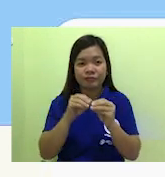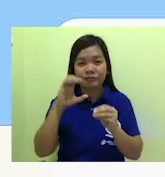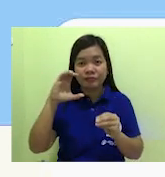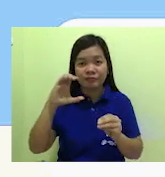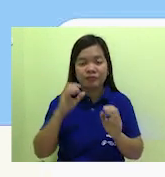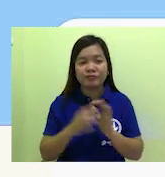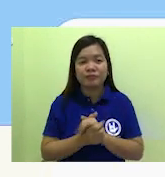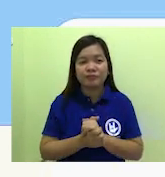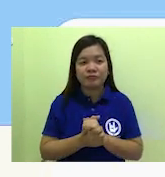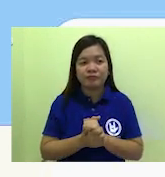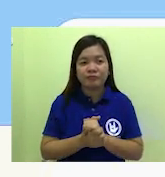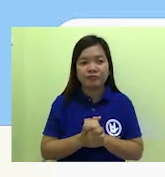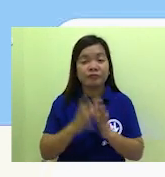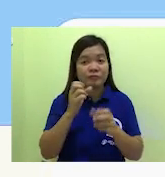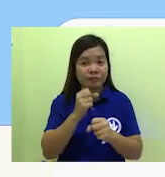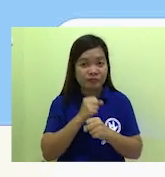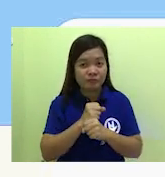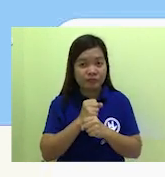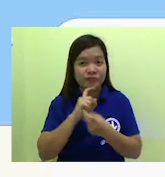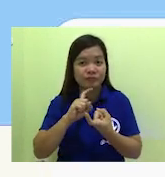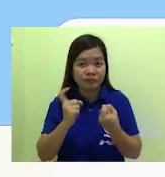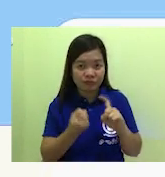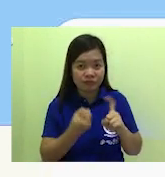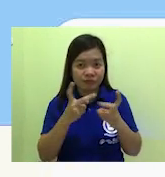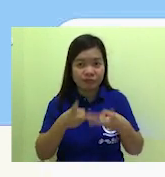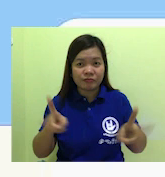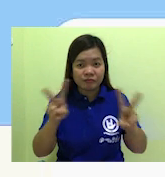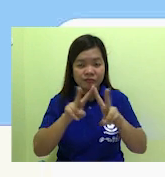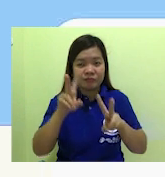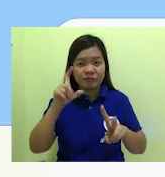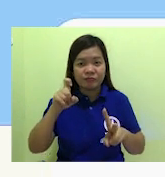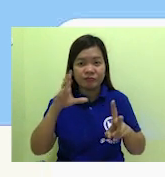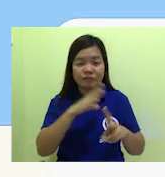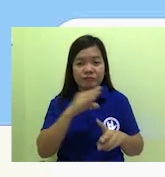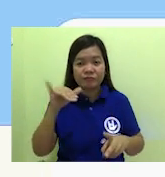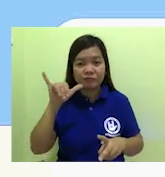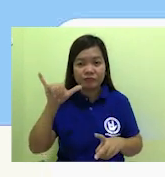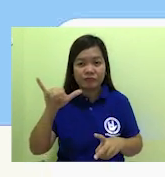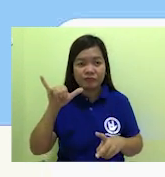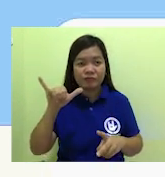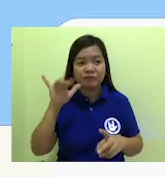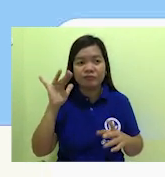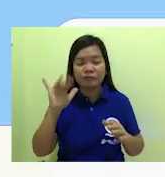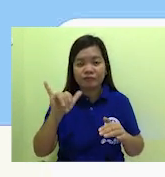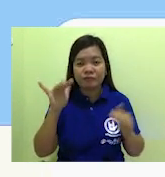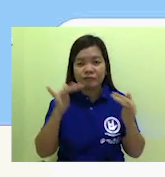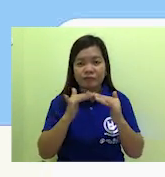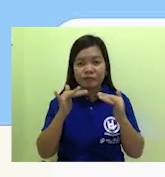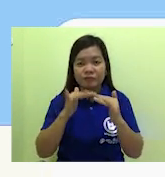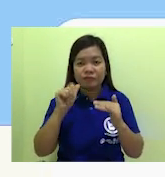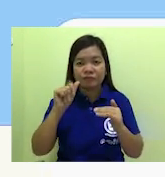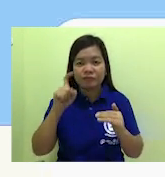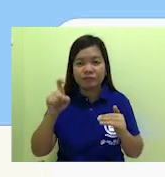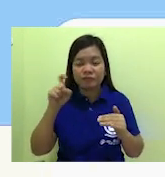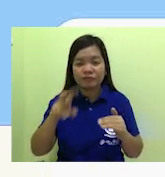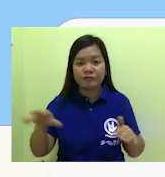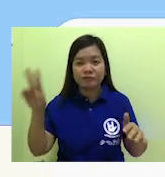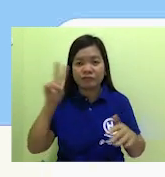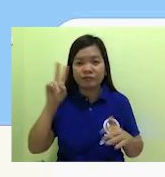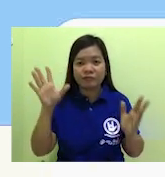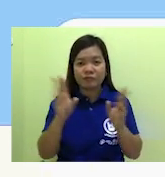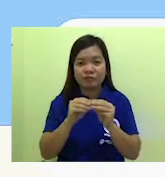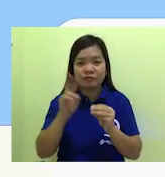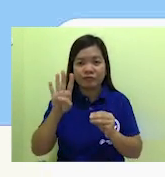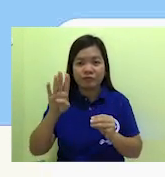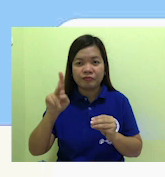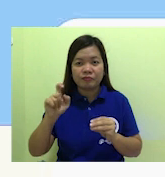c. It is obtained by substituting the values of x and y in y equals ax squared